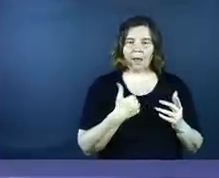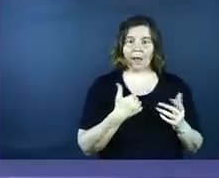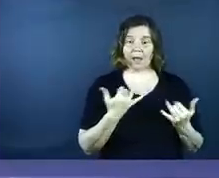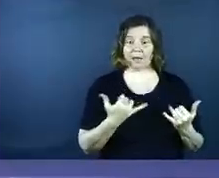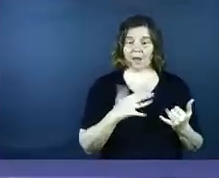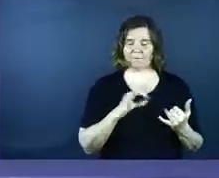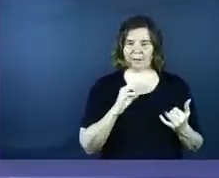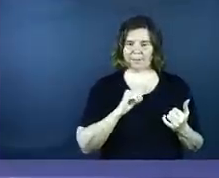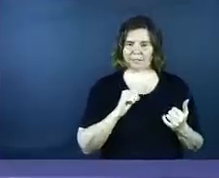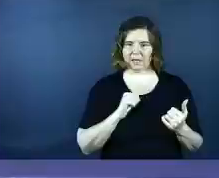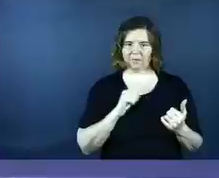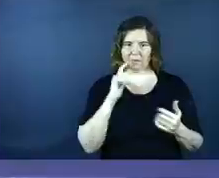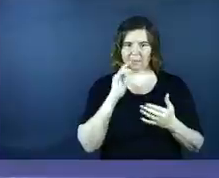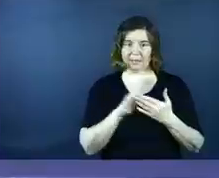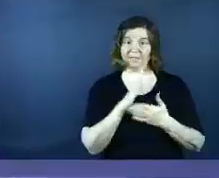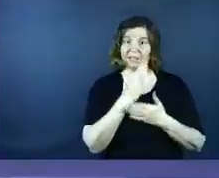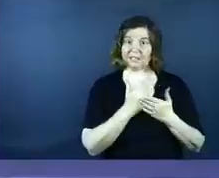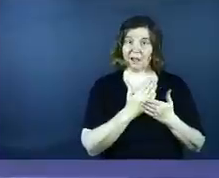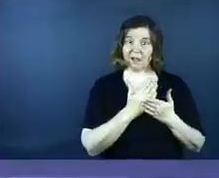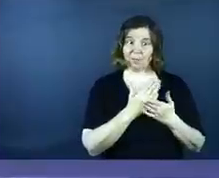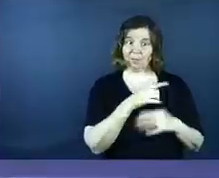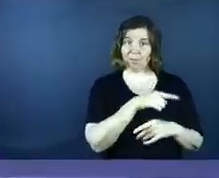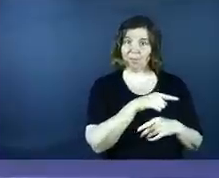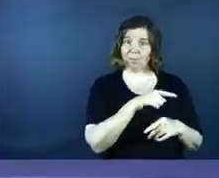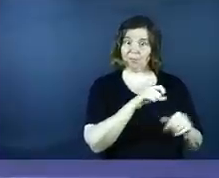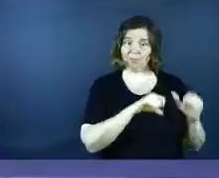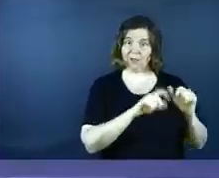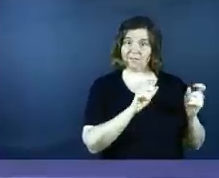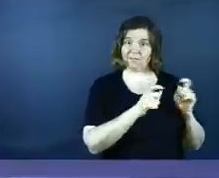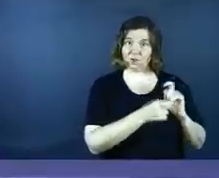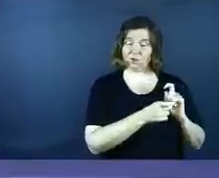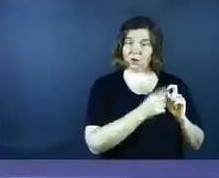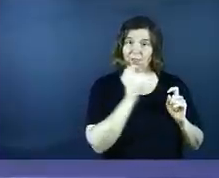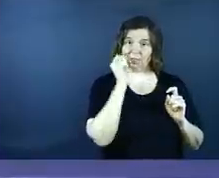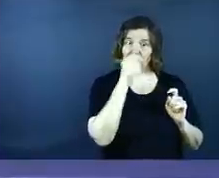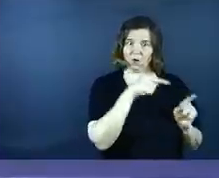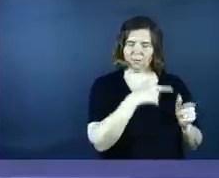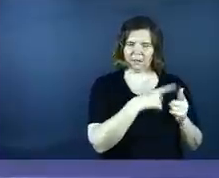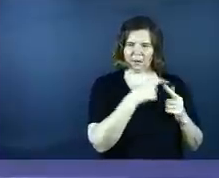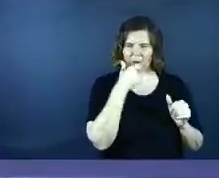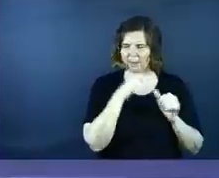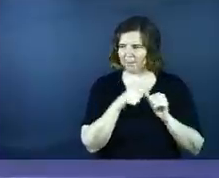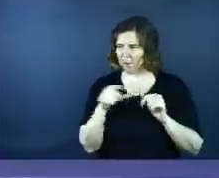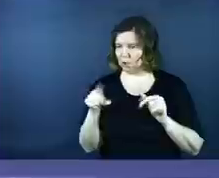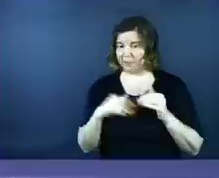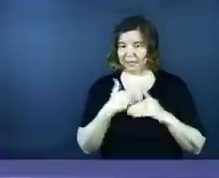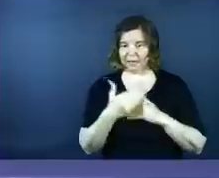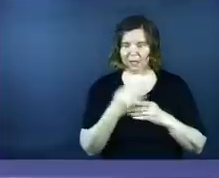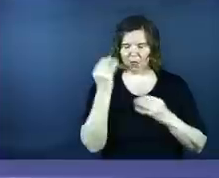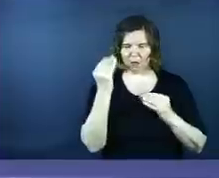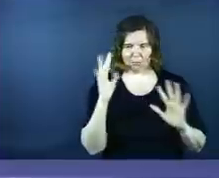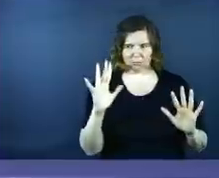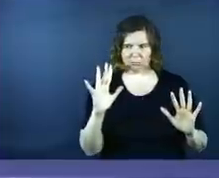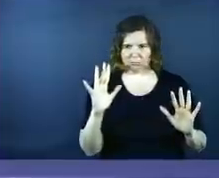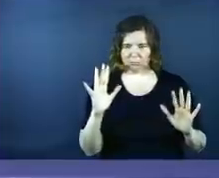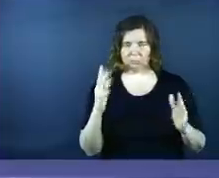now find myself believing some aspects of evolutionary theory. And then I remember the very next thought is, did I just lose